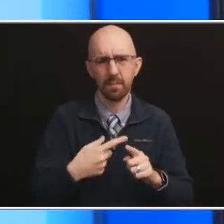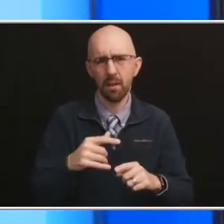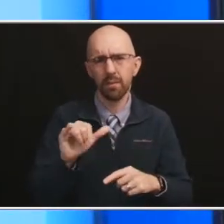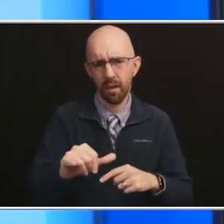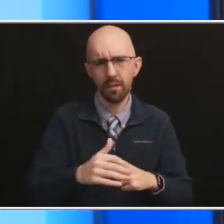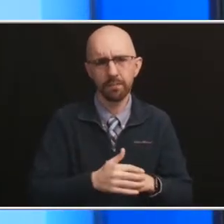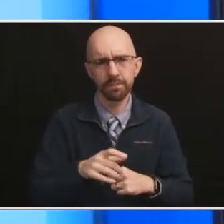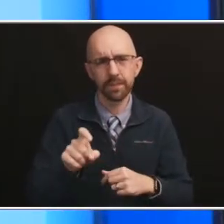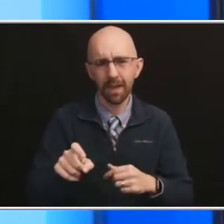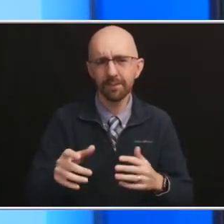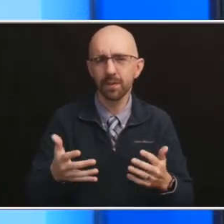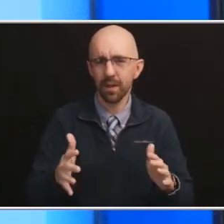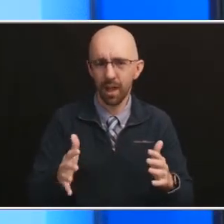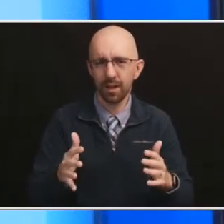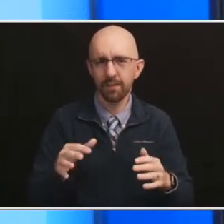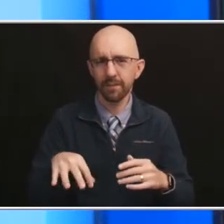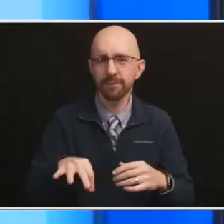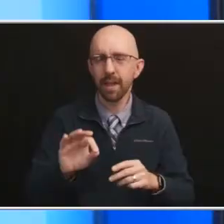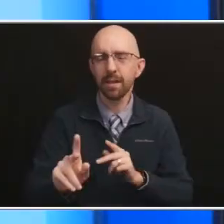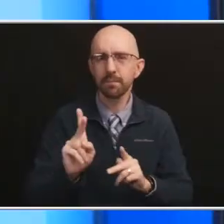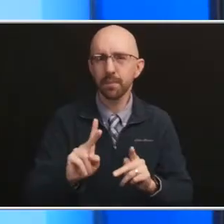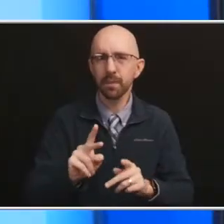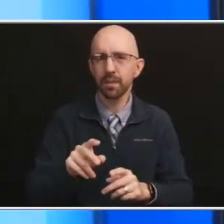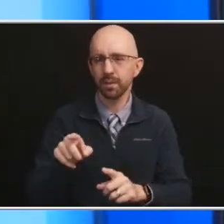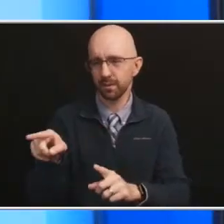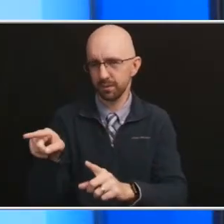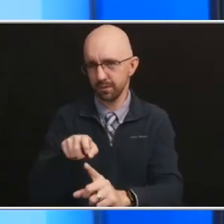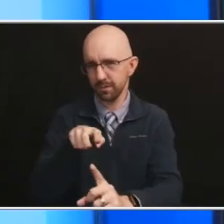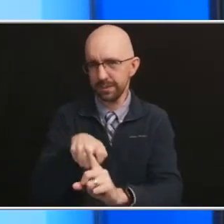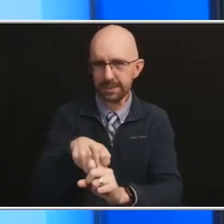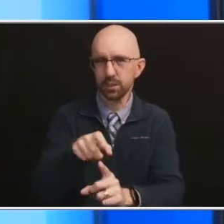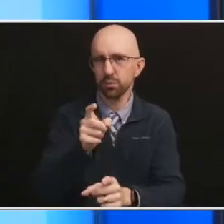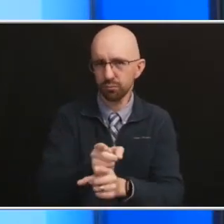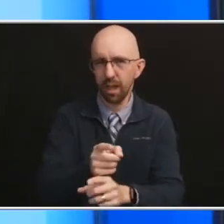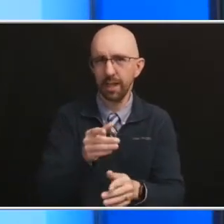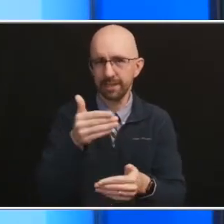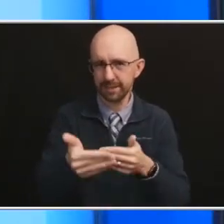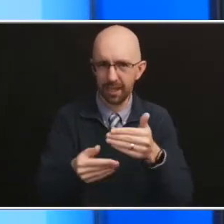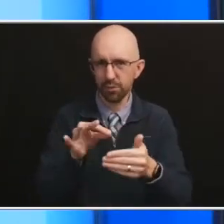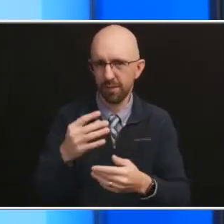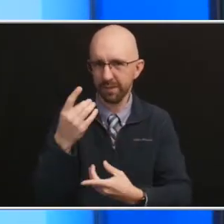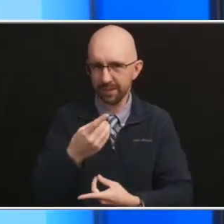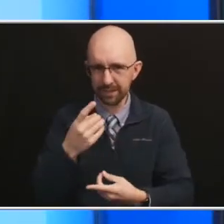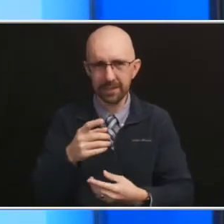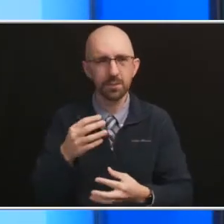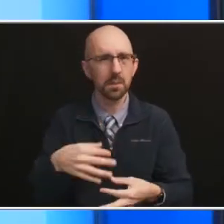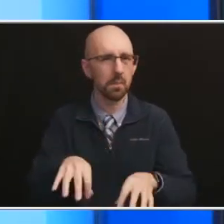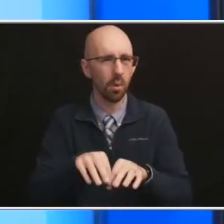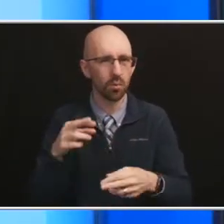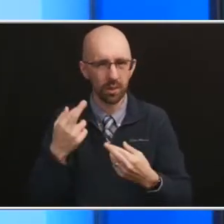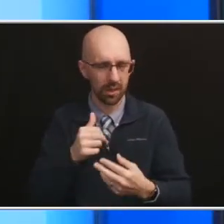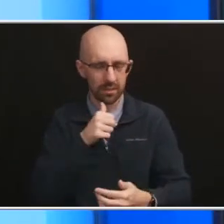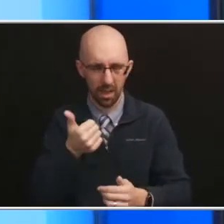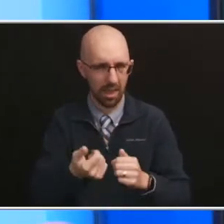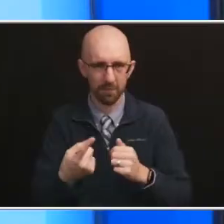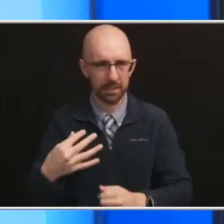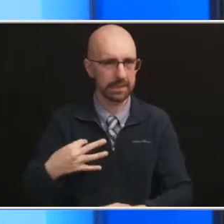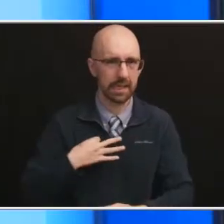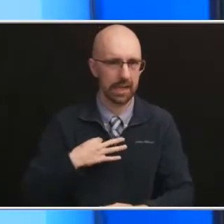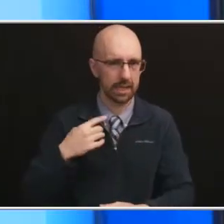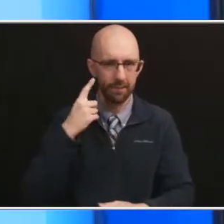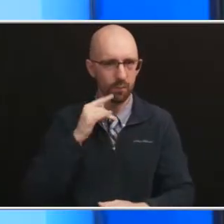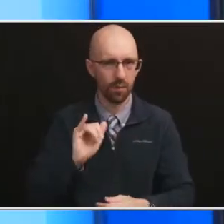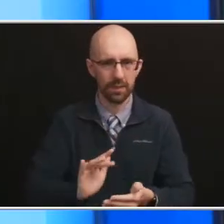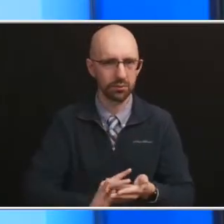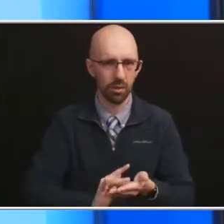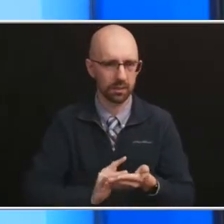of find people at the right stages of the disease, though. So it's important to realize that not everyone is a candidate for these drugs, right? So if